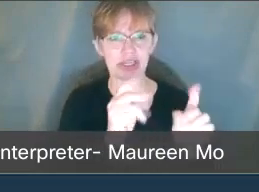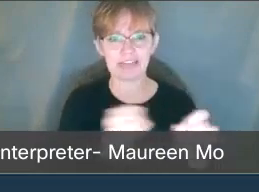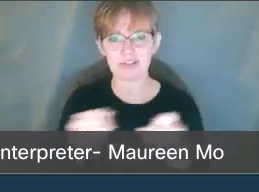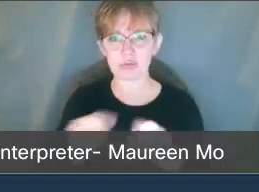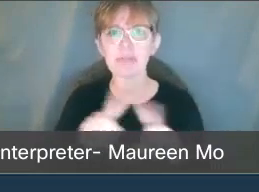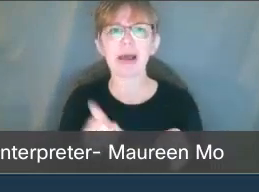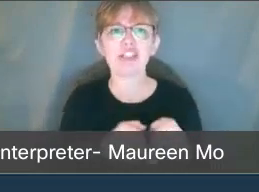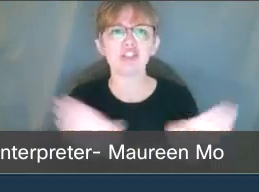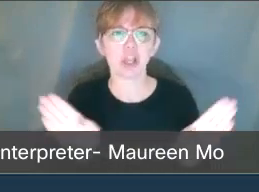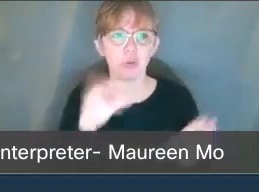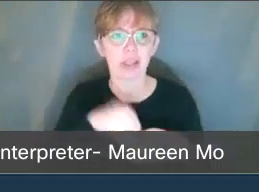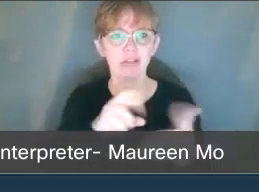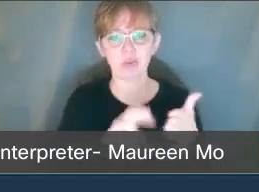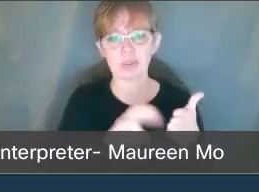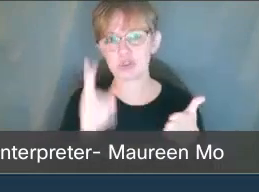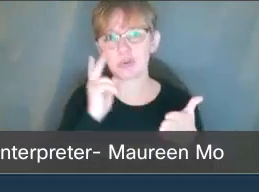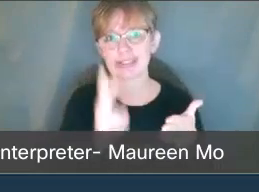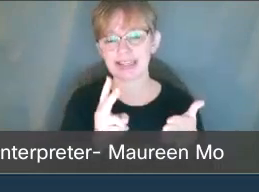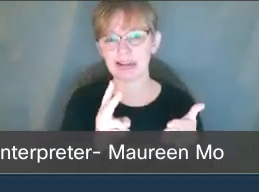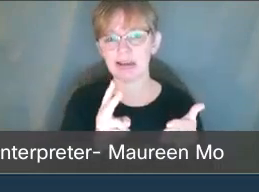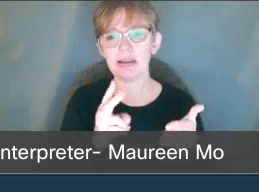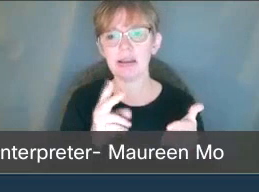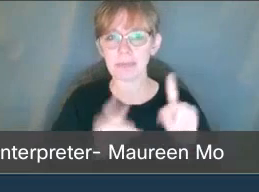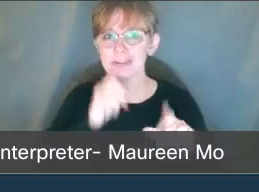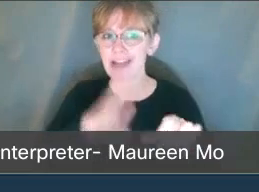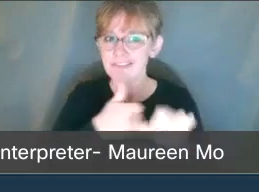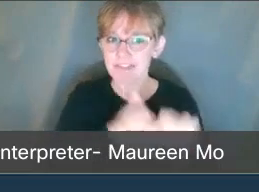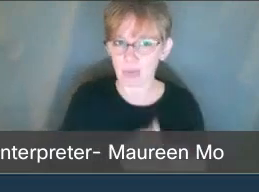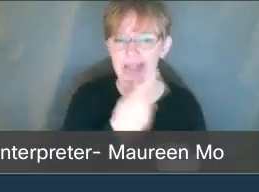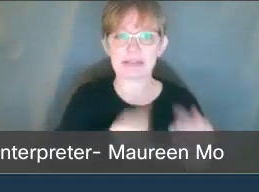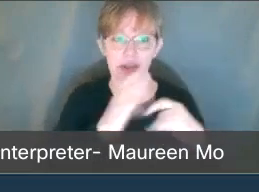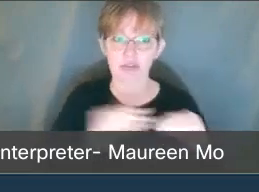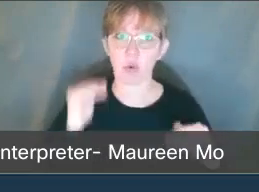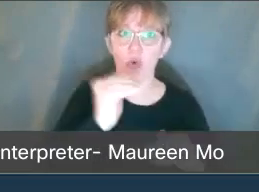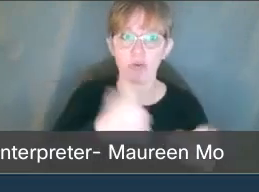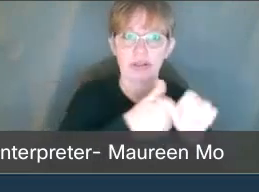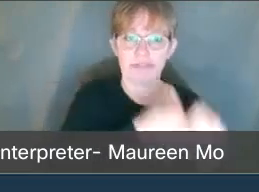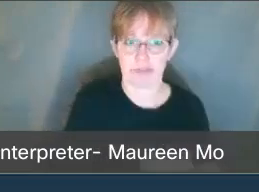a lack of adherence as opposed to an over adherence. But that's an incredibly important